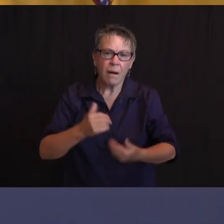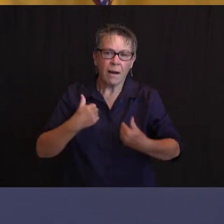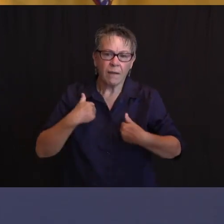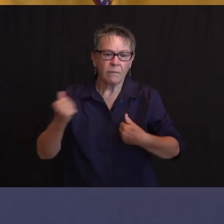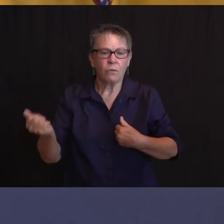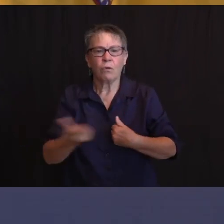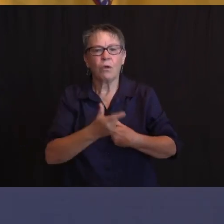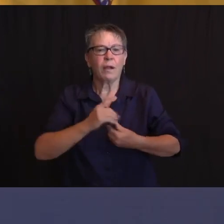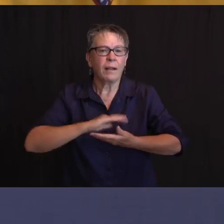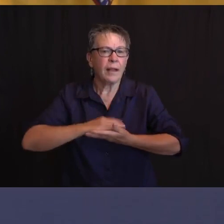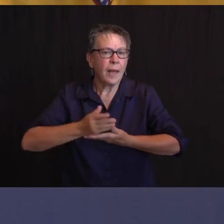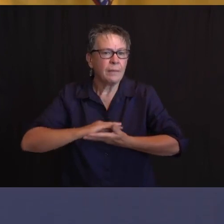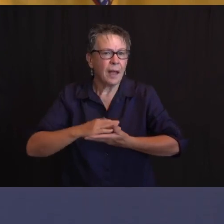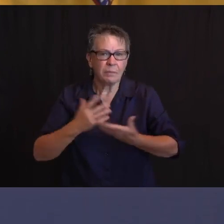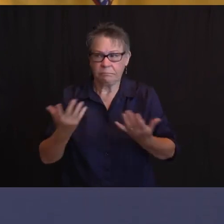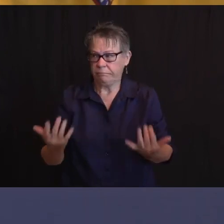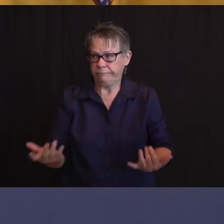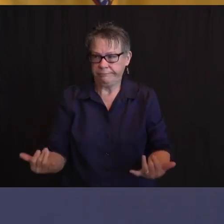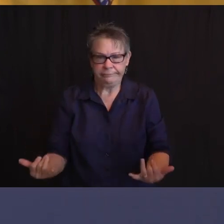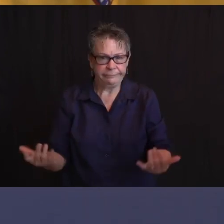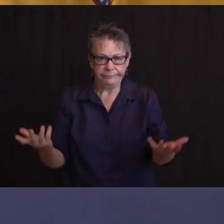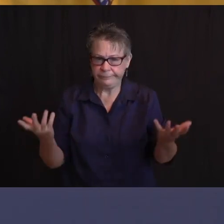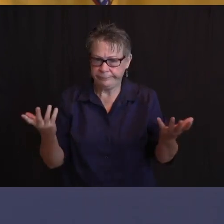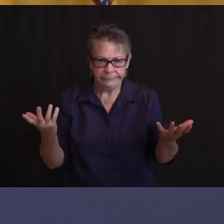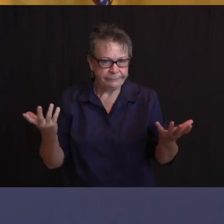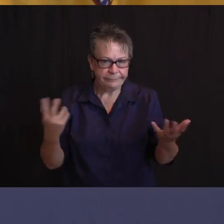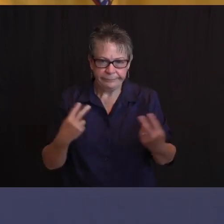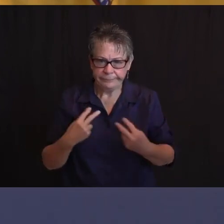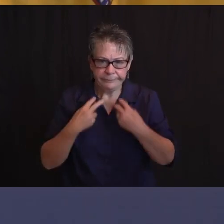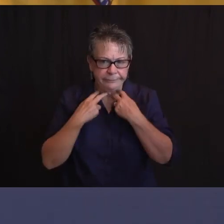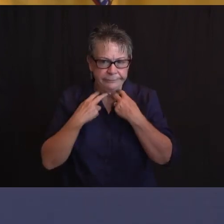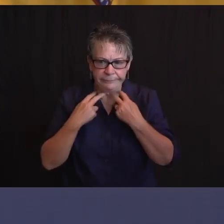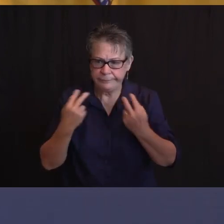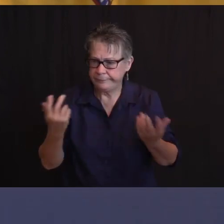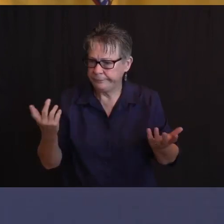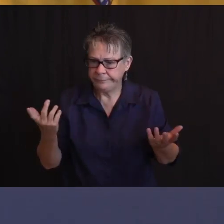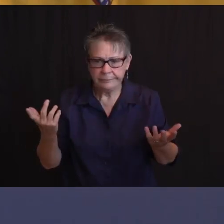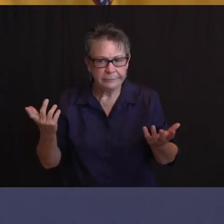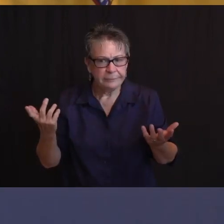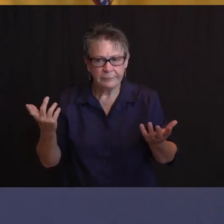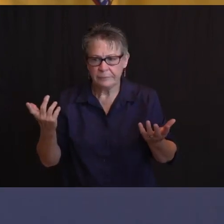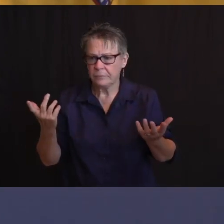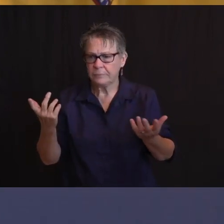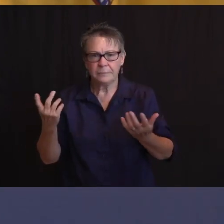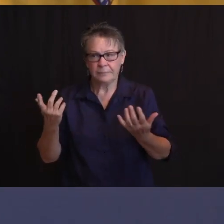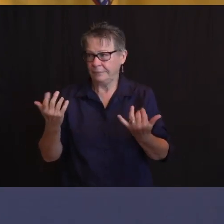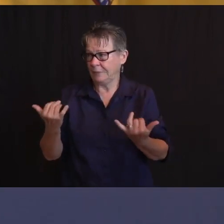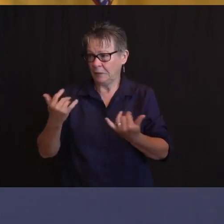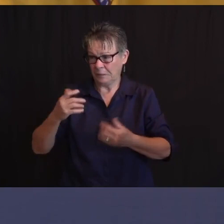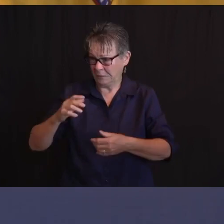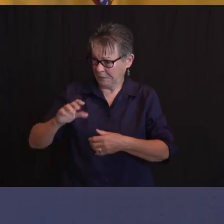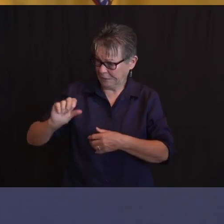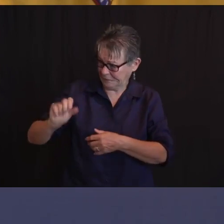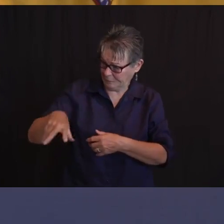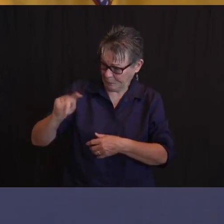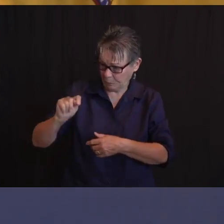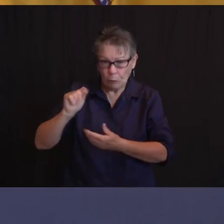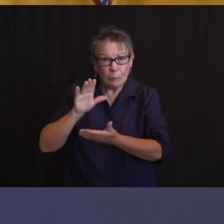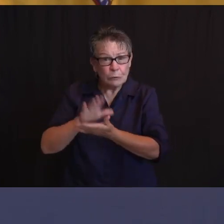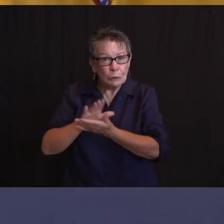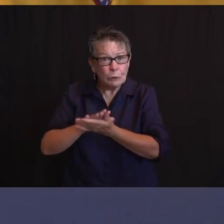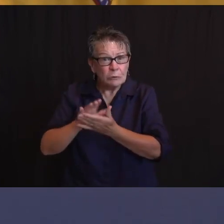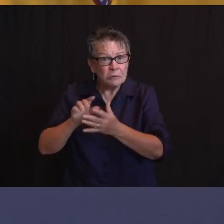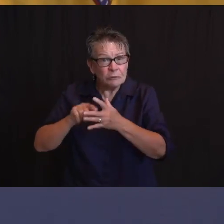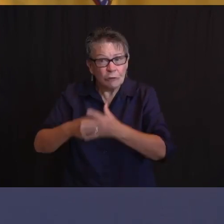up September 15 versus October 15. So no more color on it, other than we're going to stay on it as best we